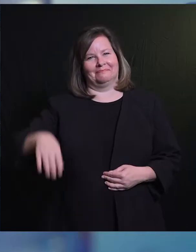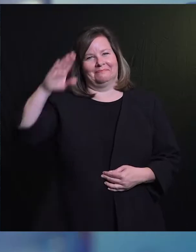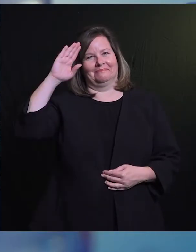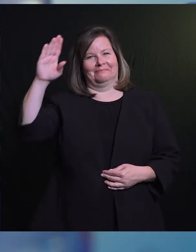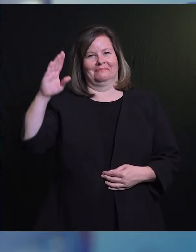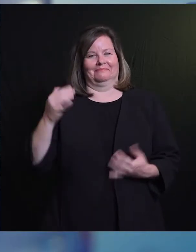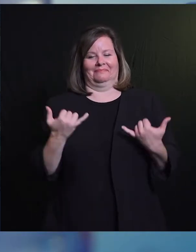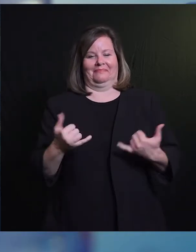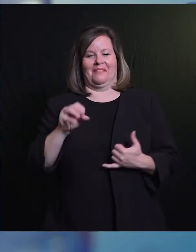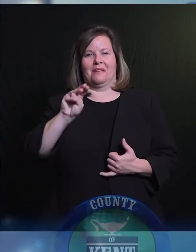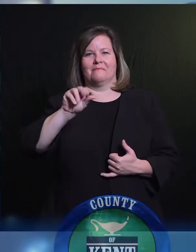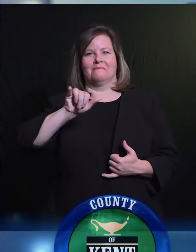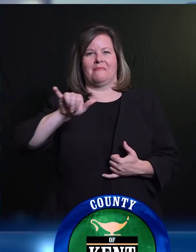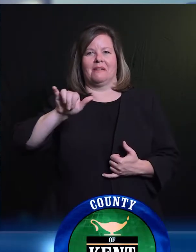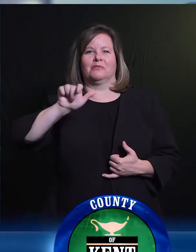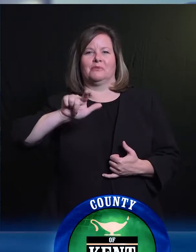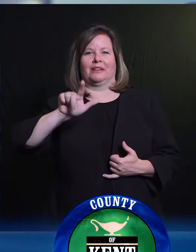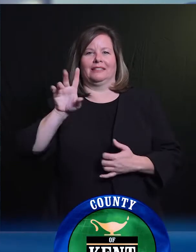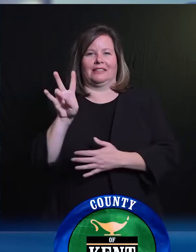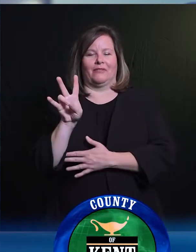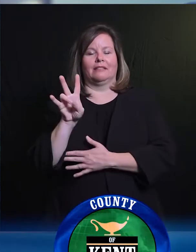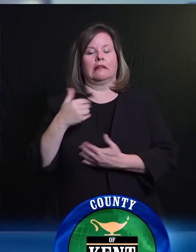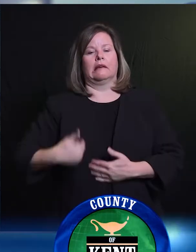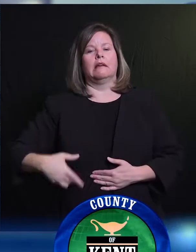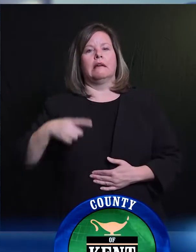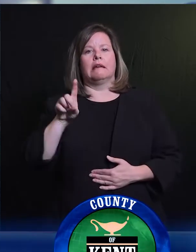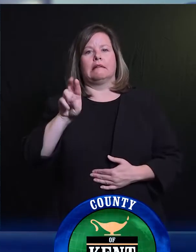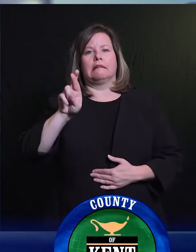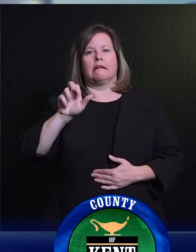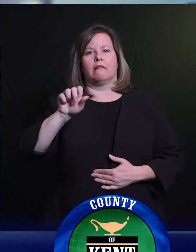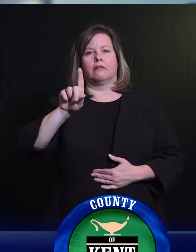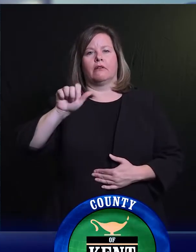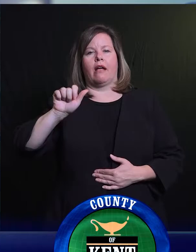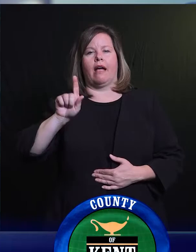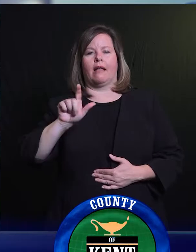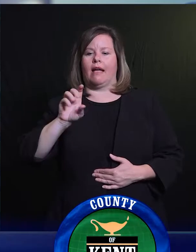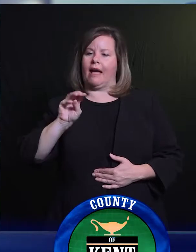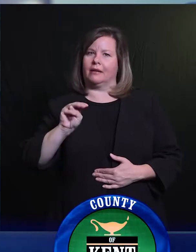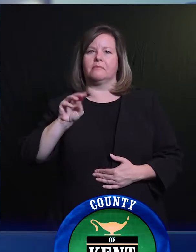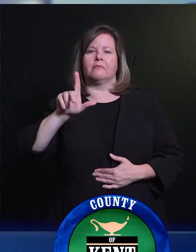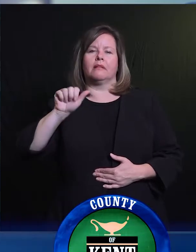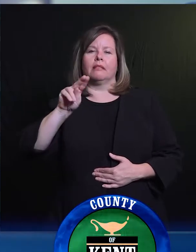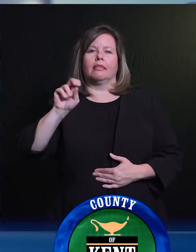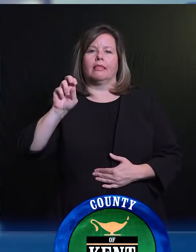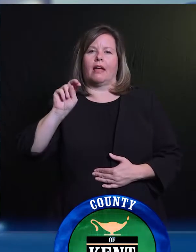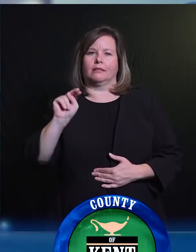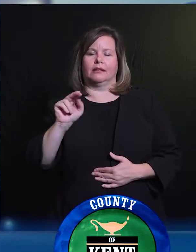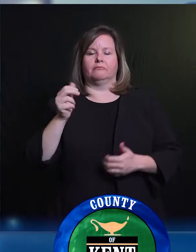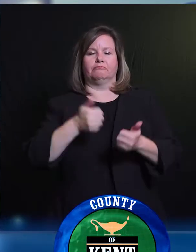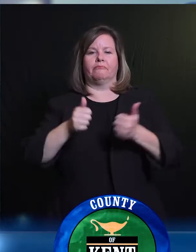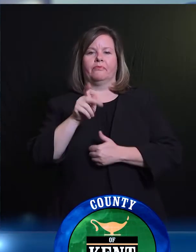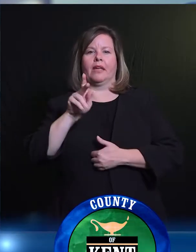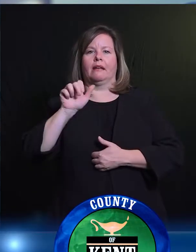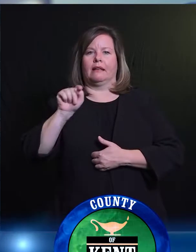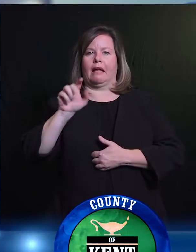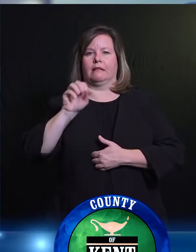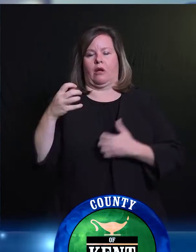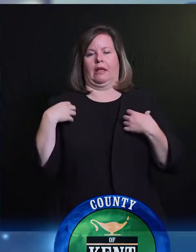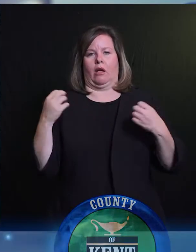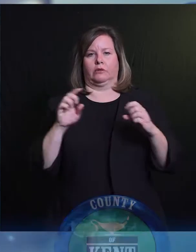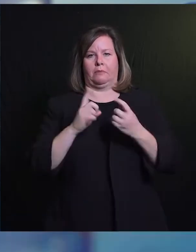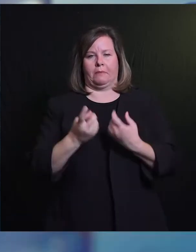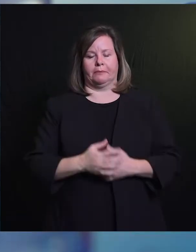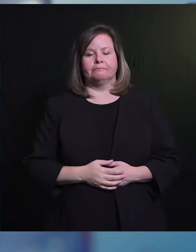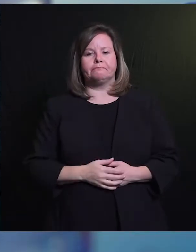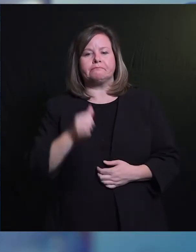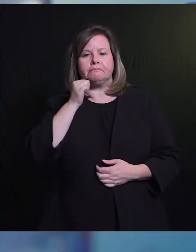Hello everyone, it's May the 27th. I'm Dr. Adam London, Director of the Kent County Health Department, here for today's COVID-19 update. Across the state of